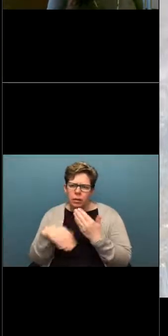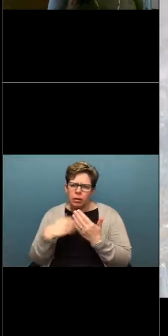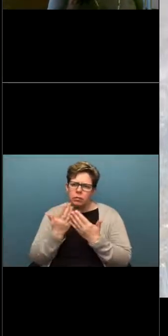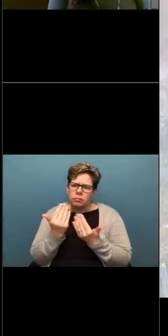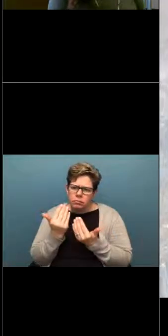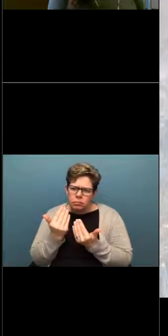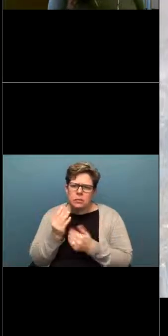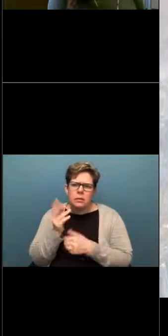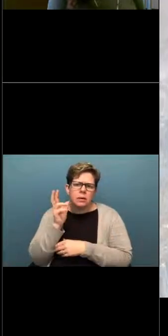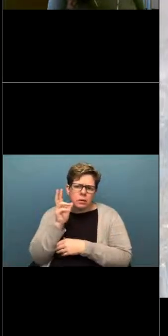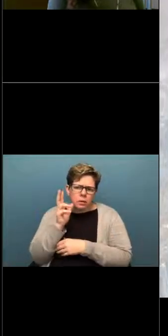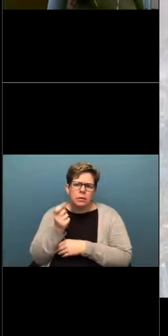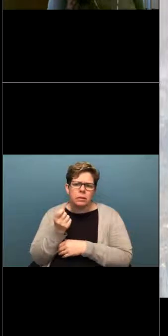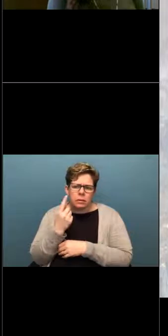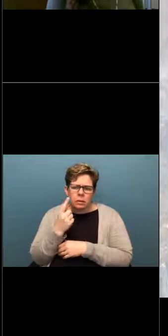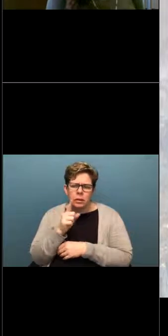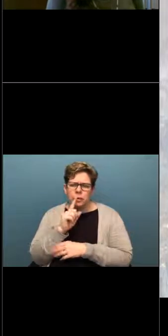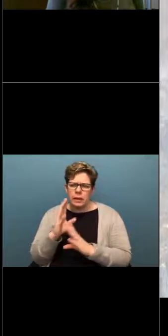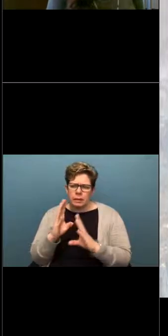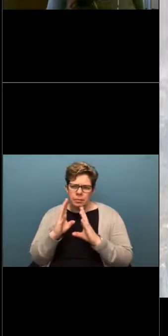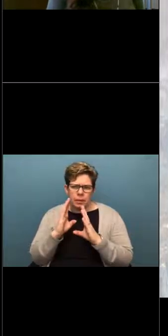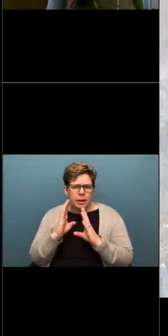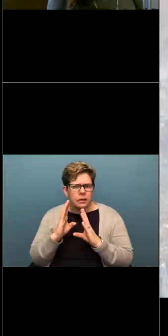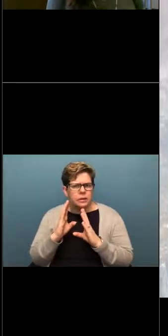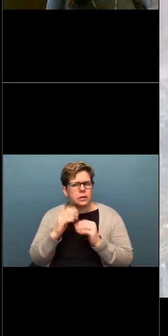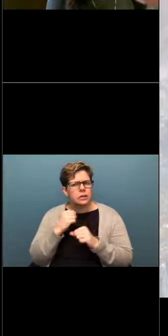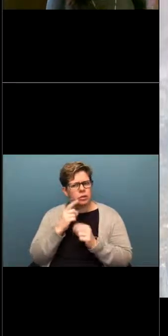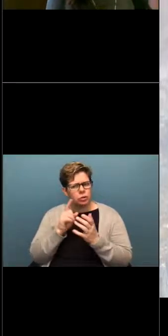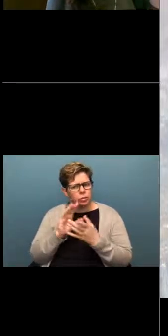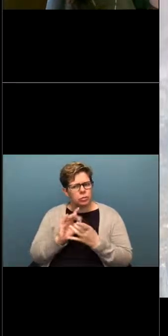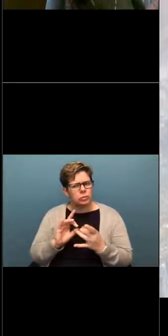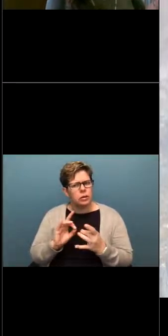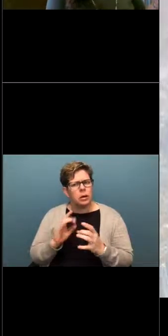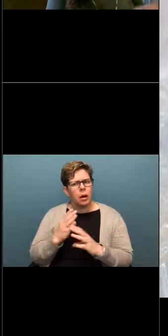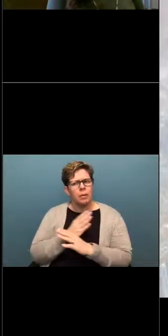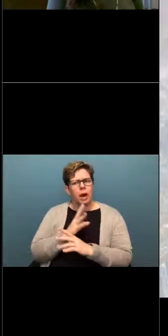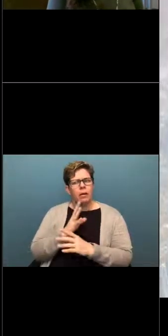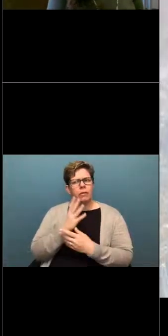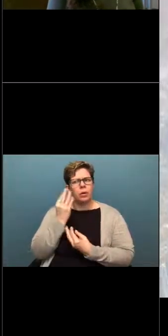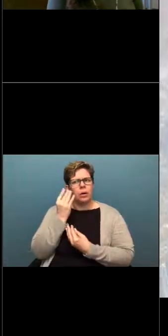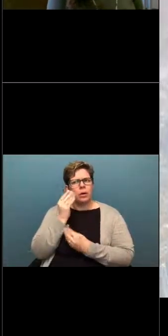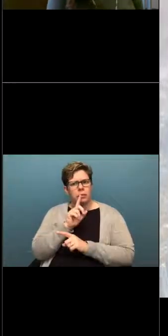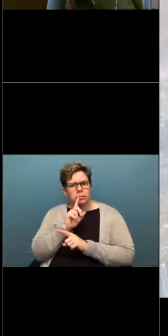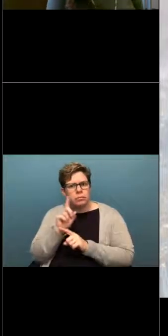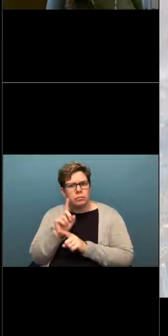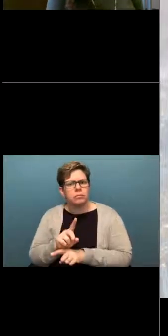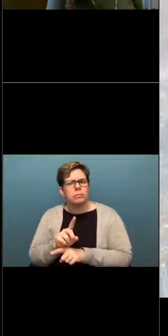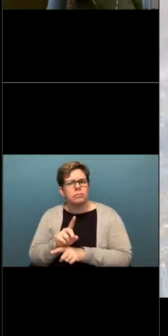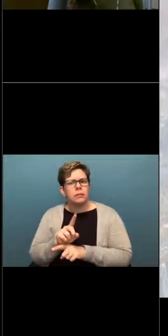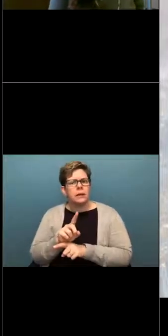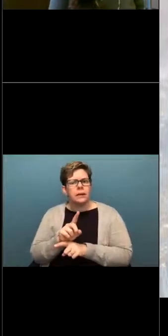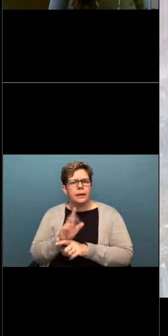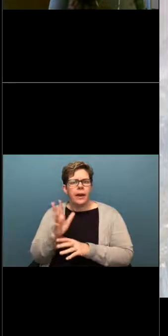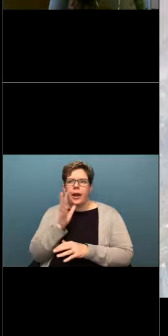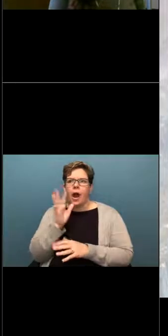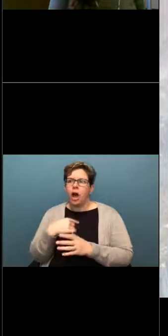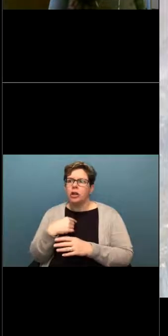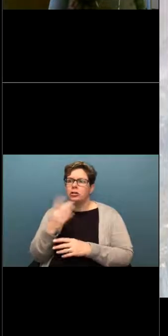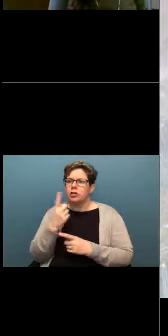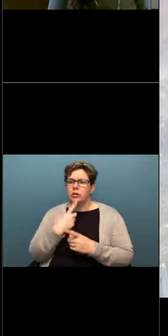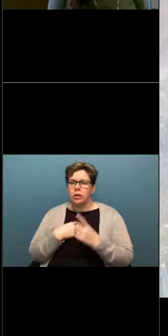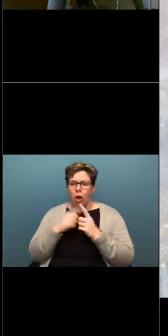possible, and you're really paying attention to what's being said before mentally jumping to conclusions or solutions